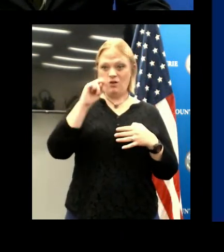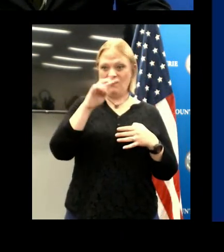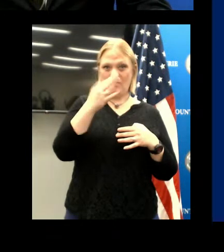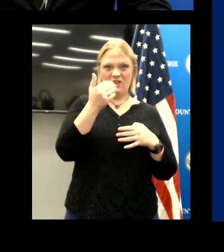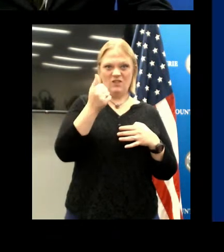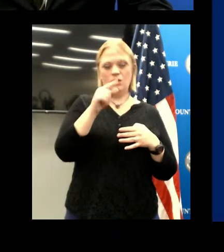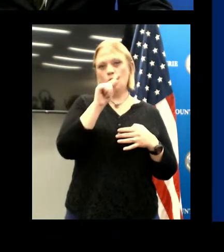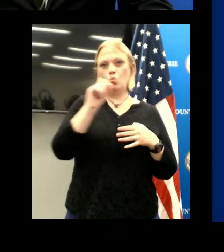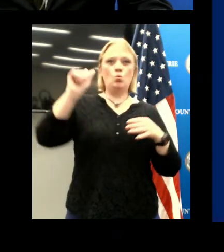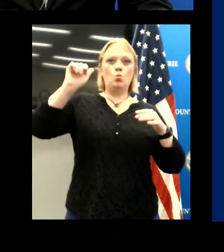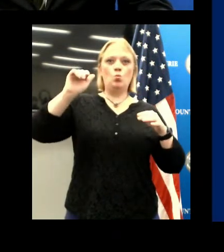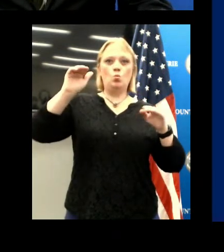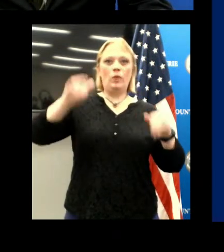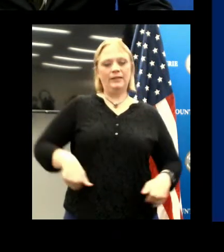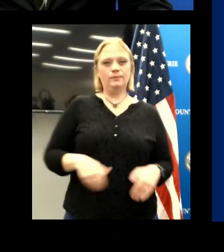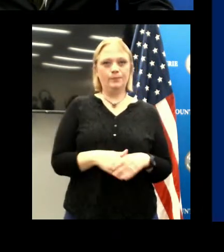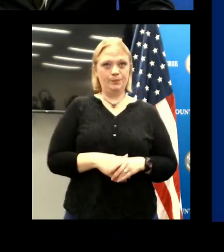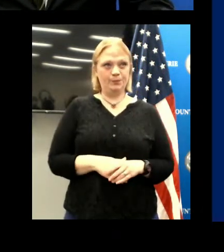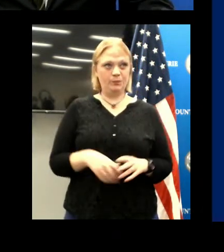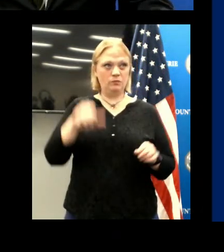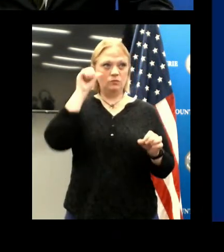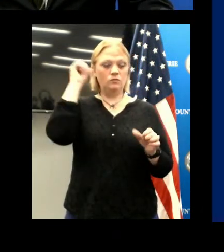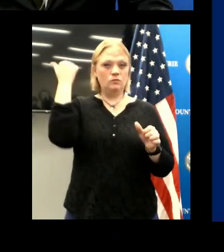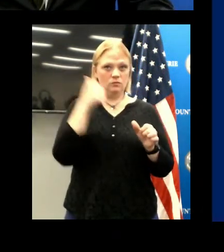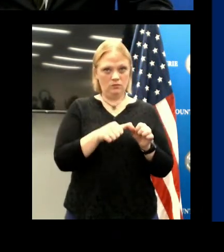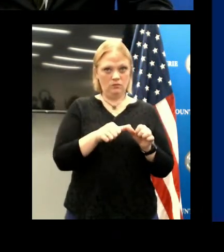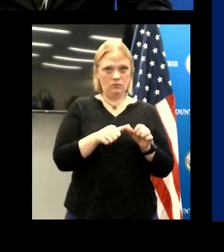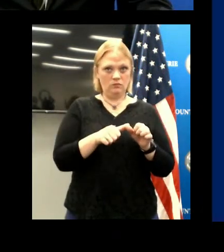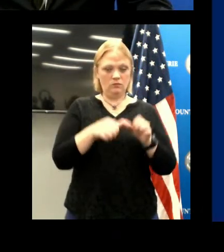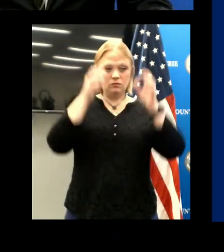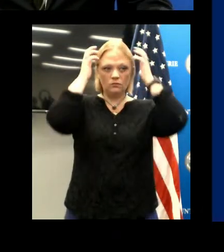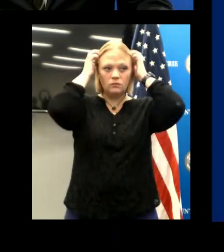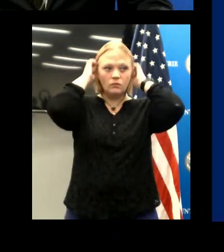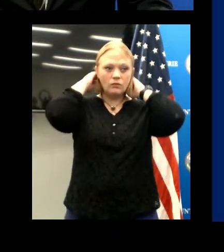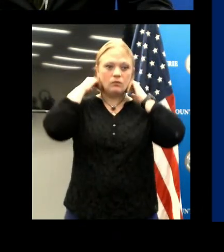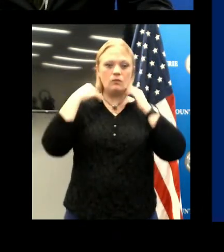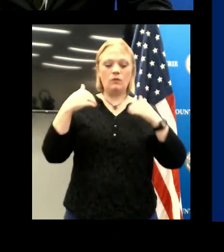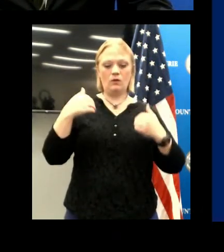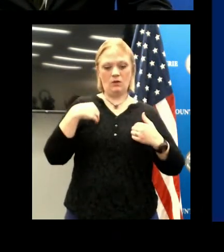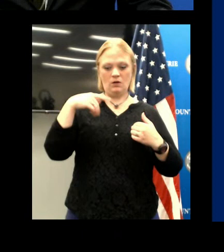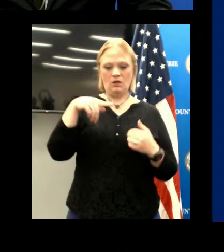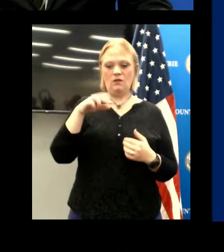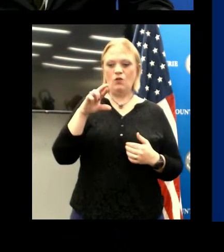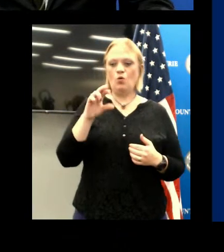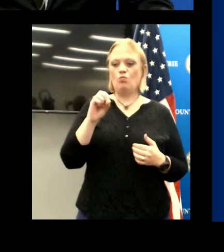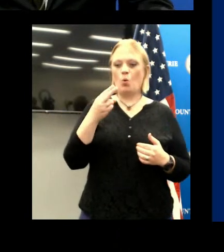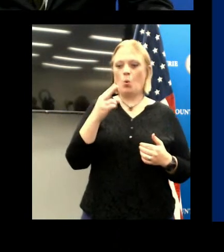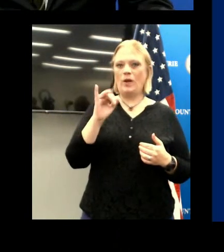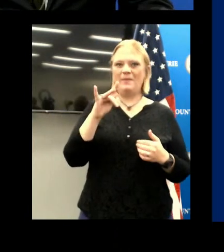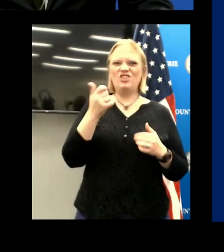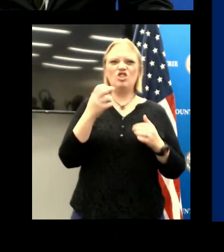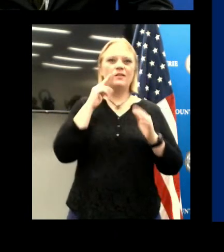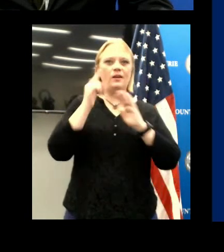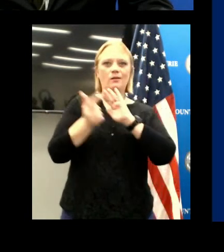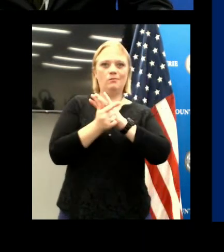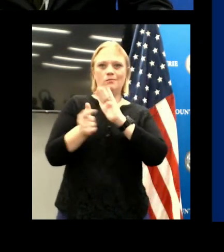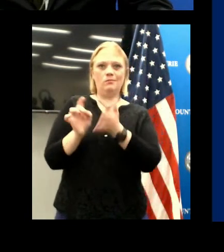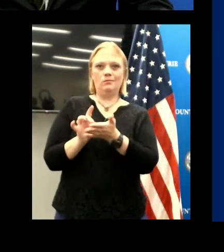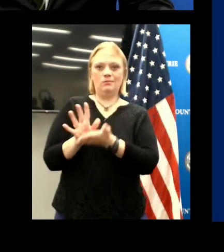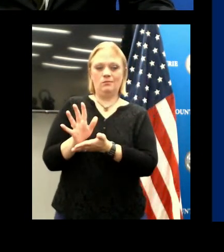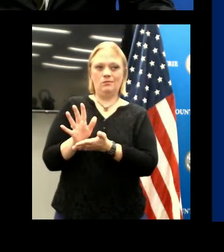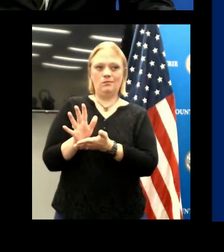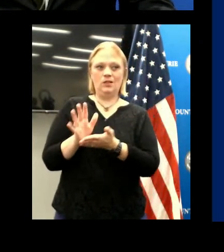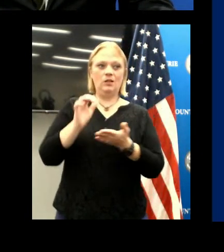late. Remember, there's a prohibition against evictions. It does not